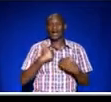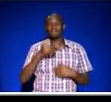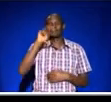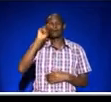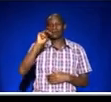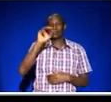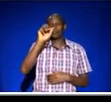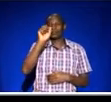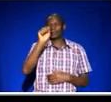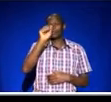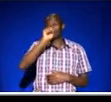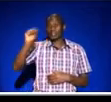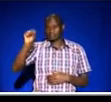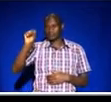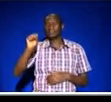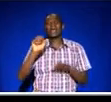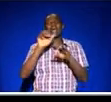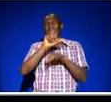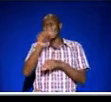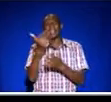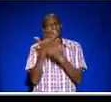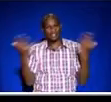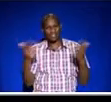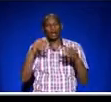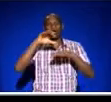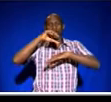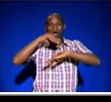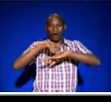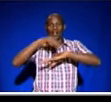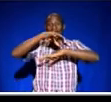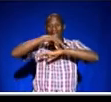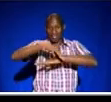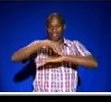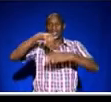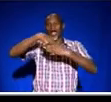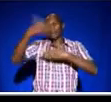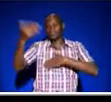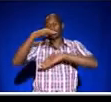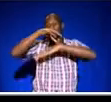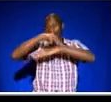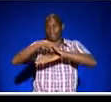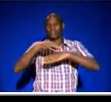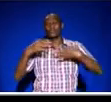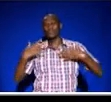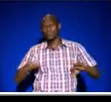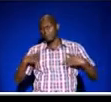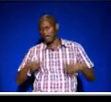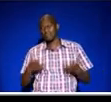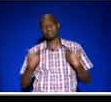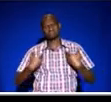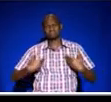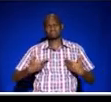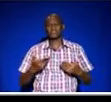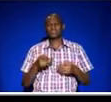So anything on Earth, outside the Earth, as human beings,